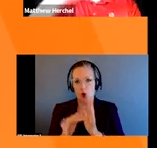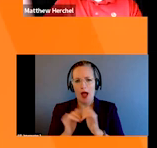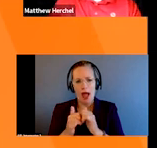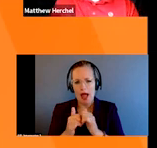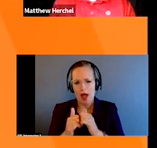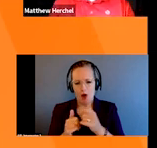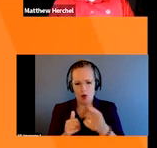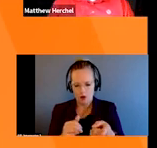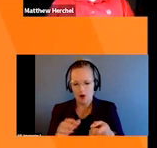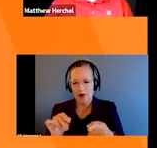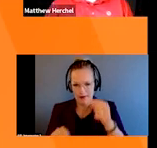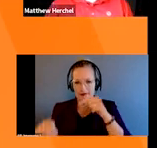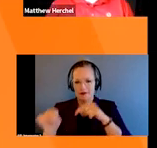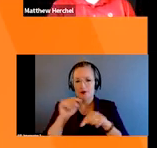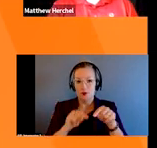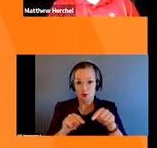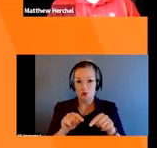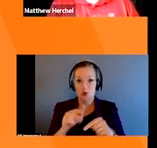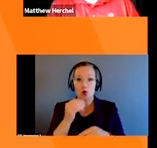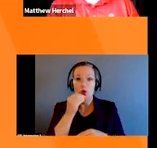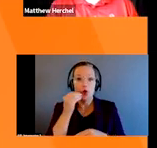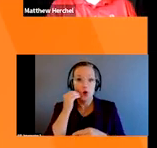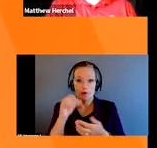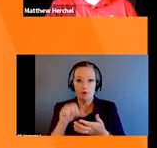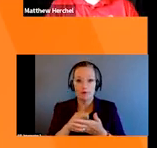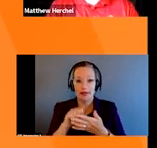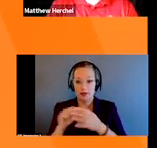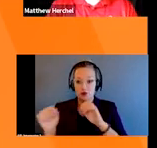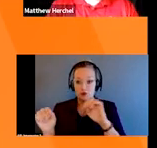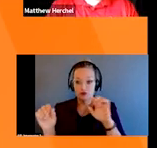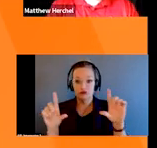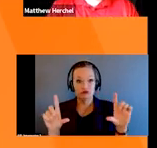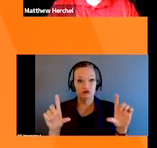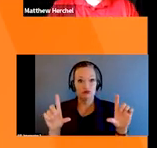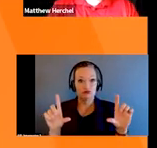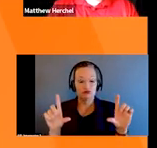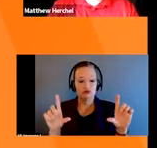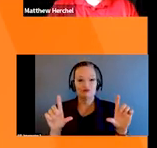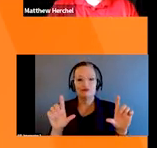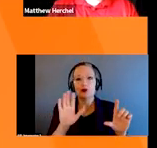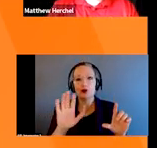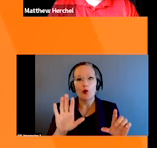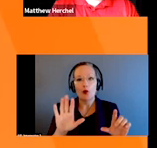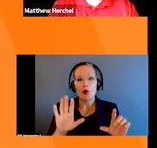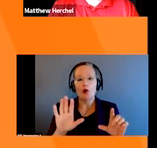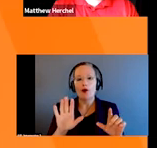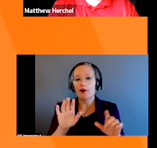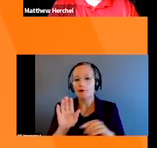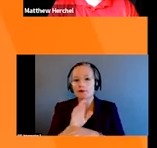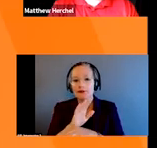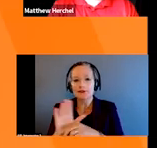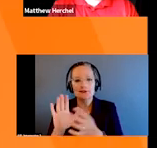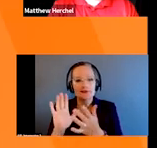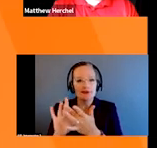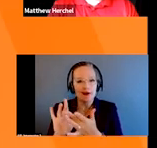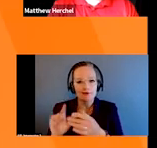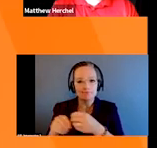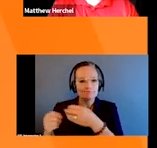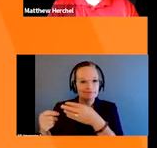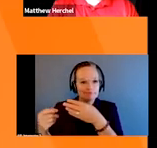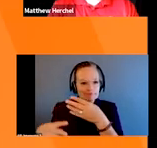LinkedIn homepage. Great, your LinkedIn homepage. There's going to be a whole bunch of stuff from your connections and people and everything that you are